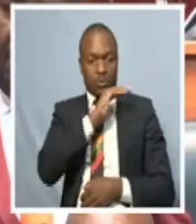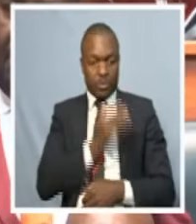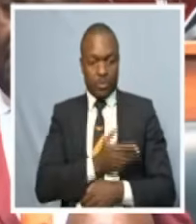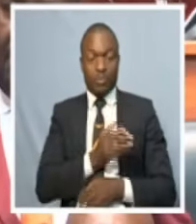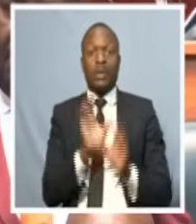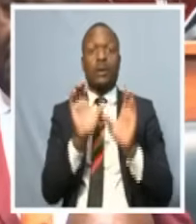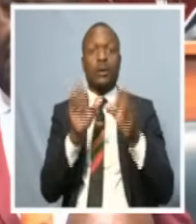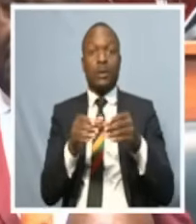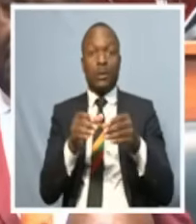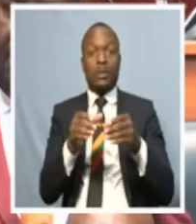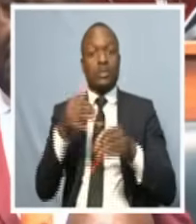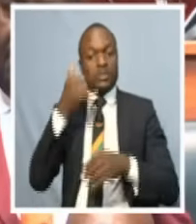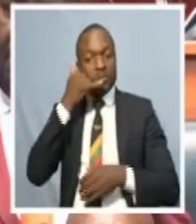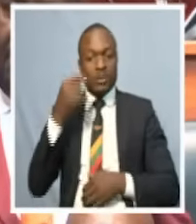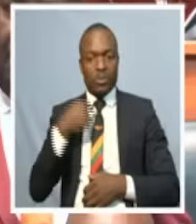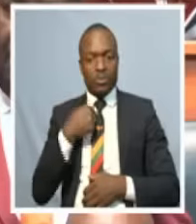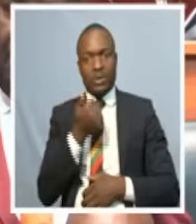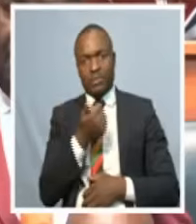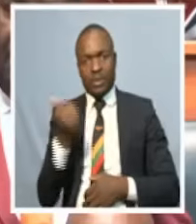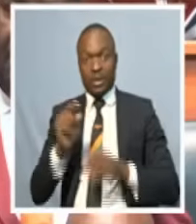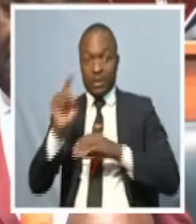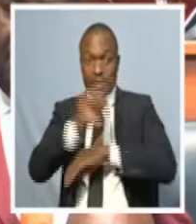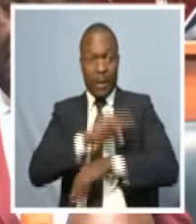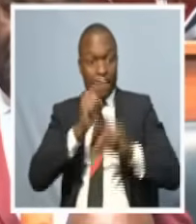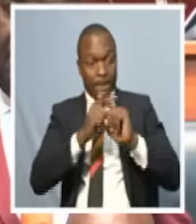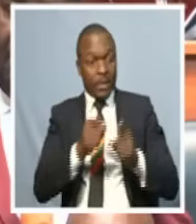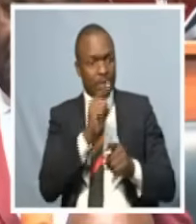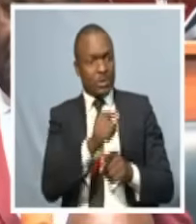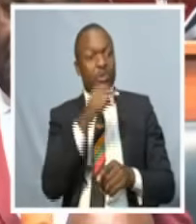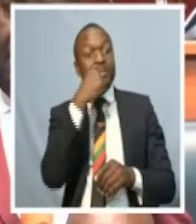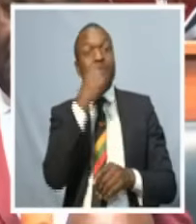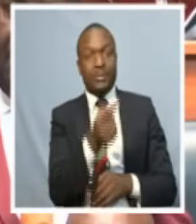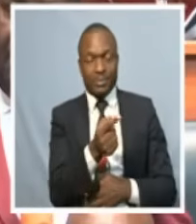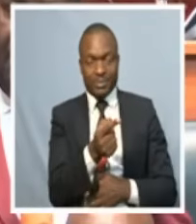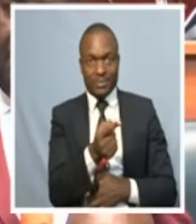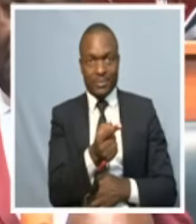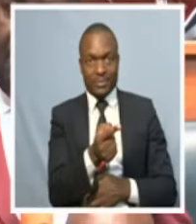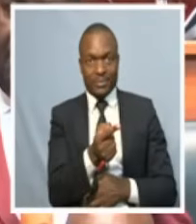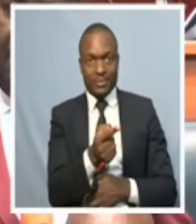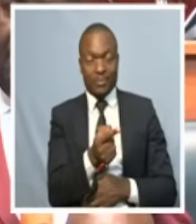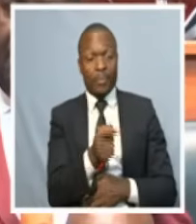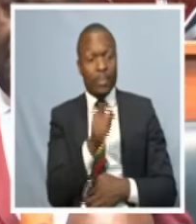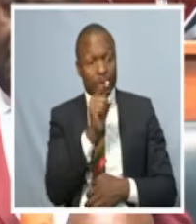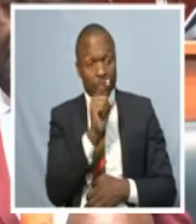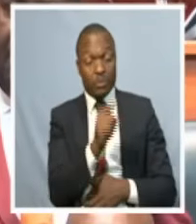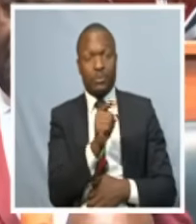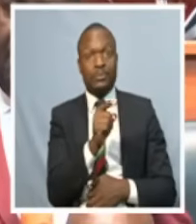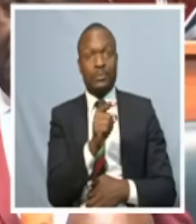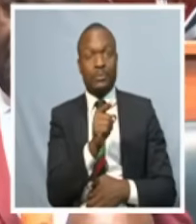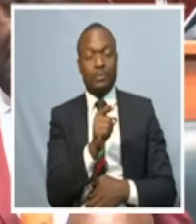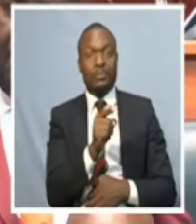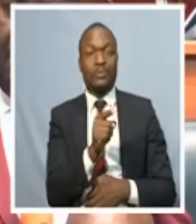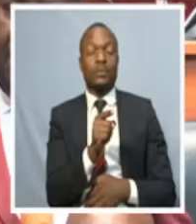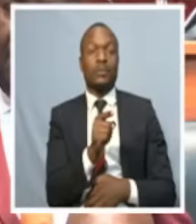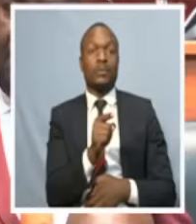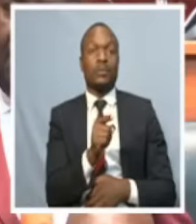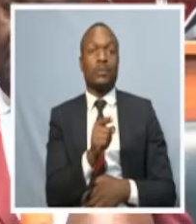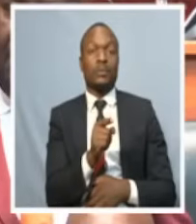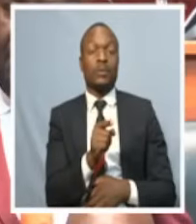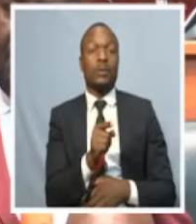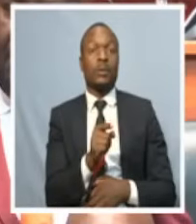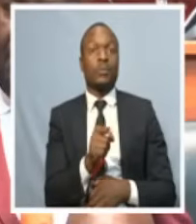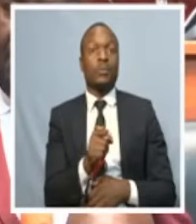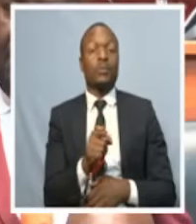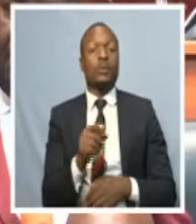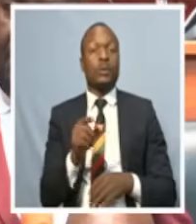recruited. Now, you told the nation that you were basing the recruitment on the